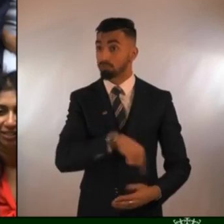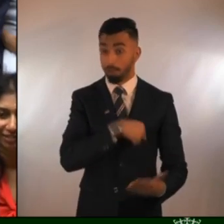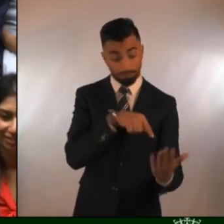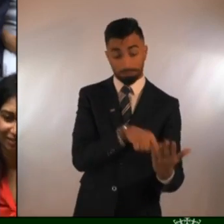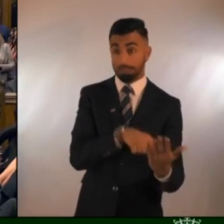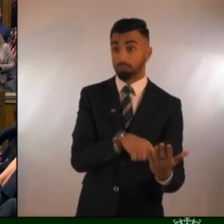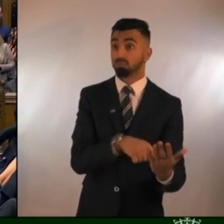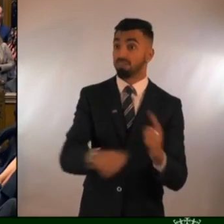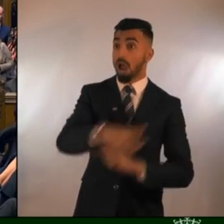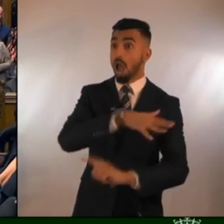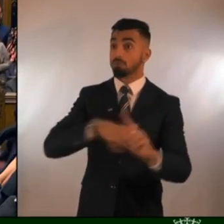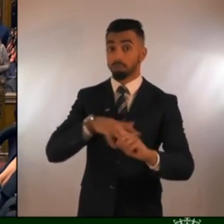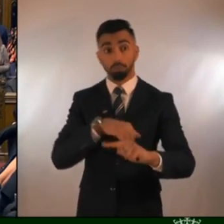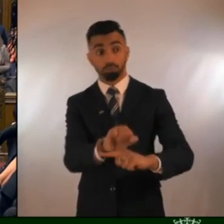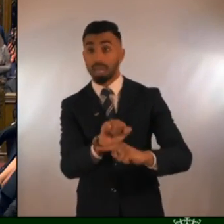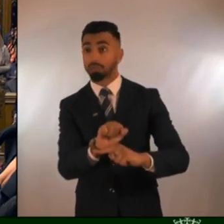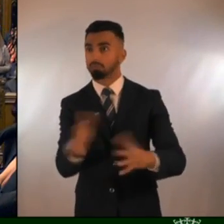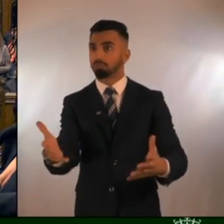it done.